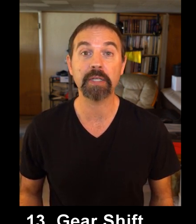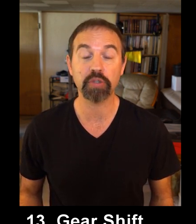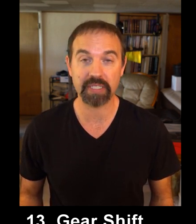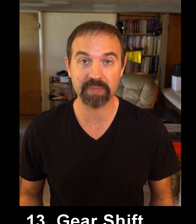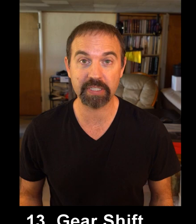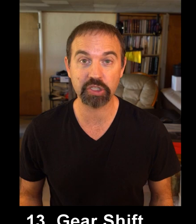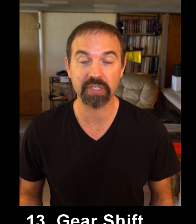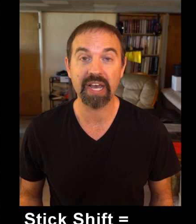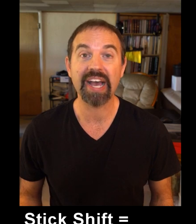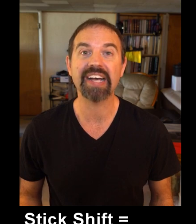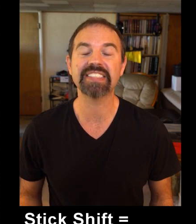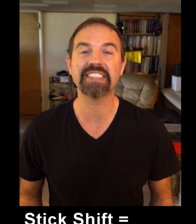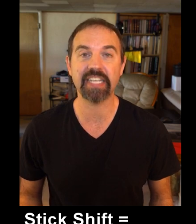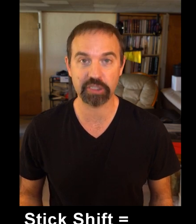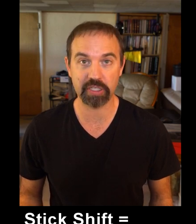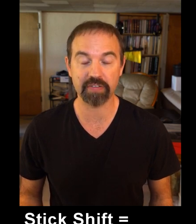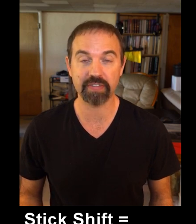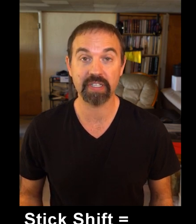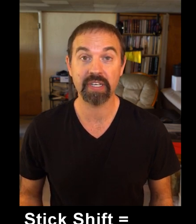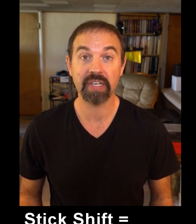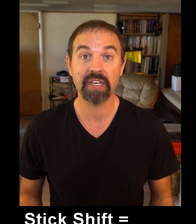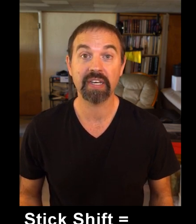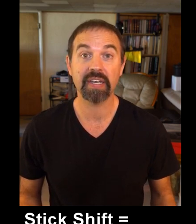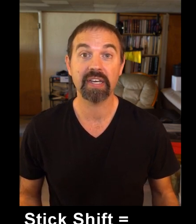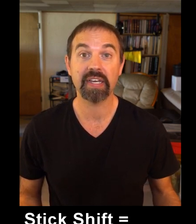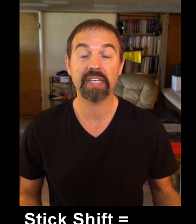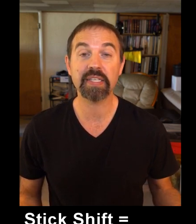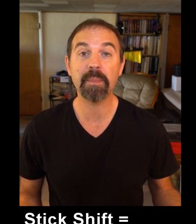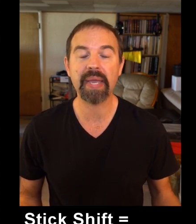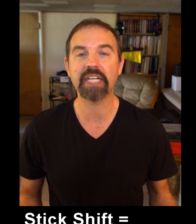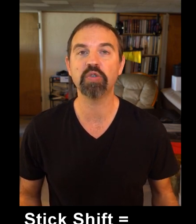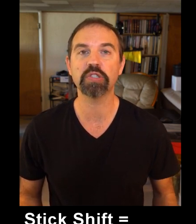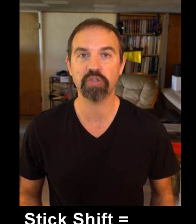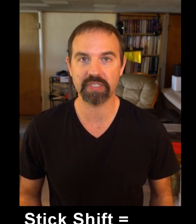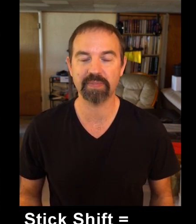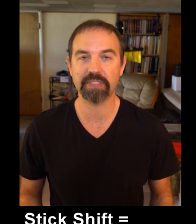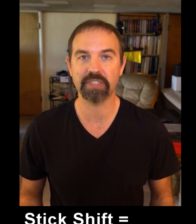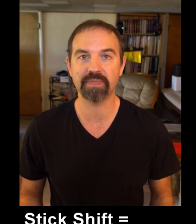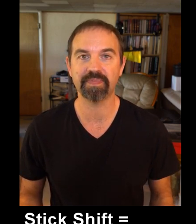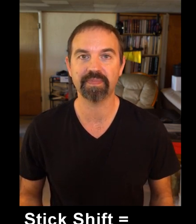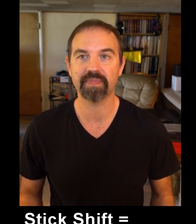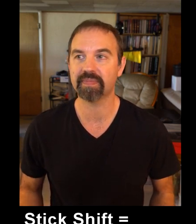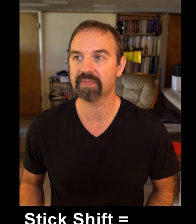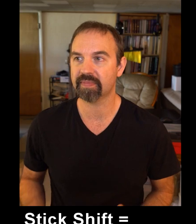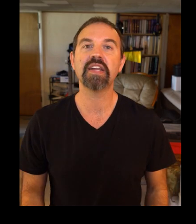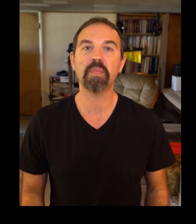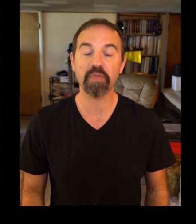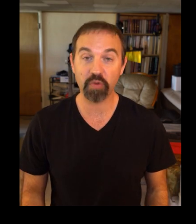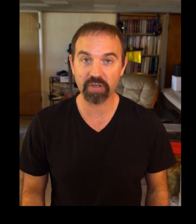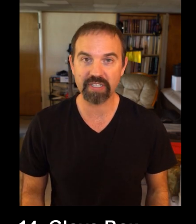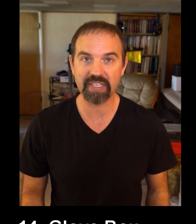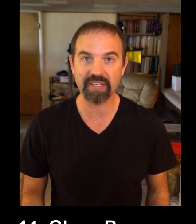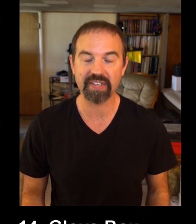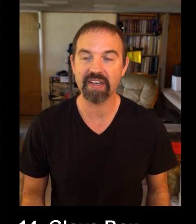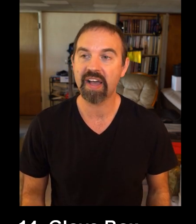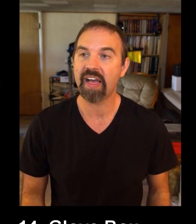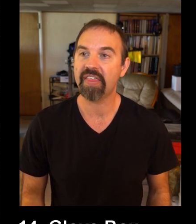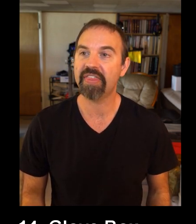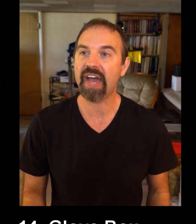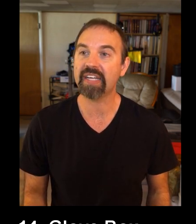of transmission a stick shift. It's a manual transmission. Number